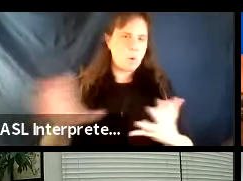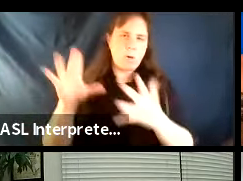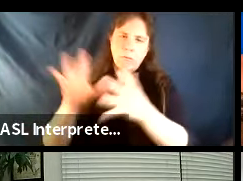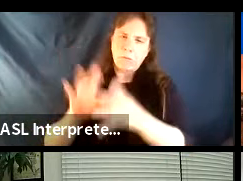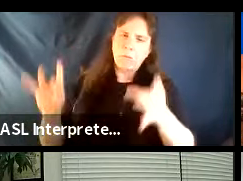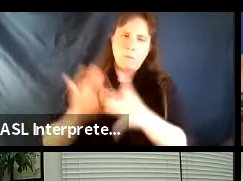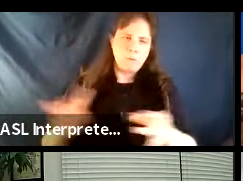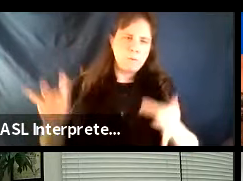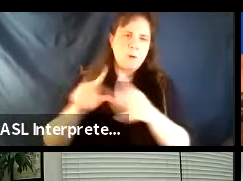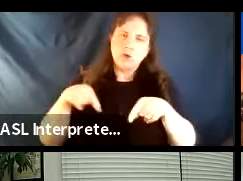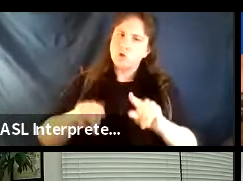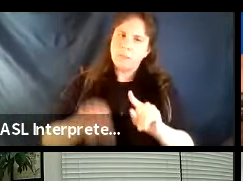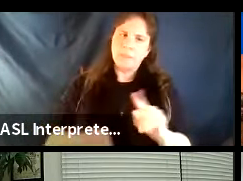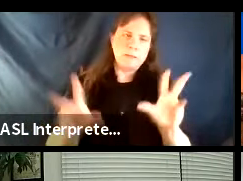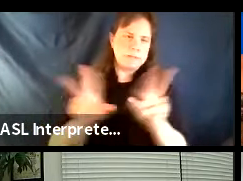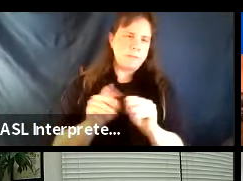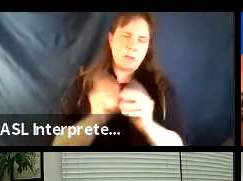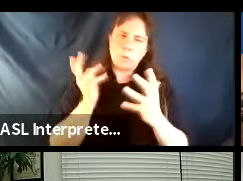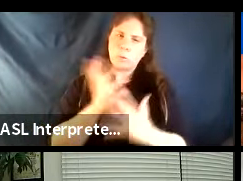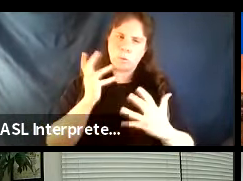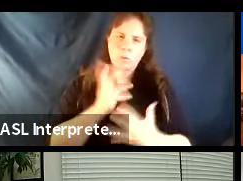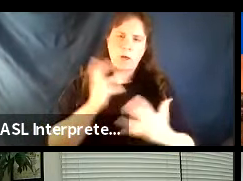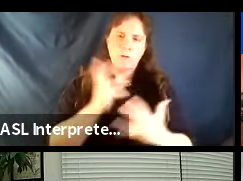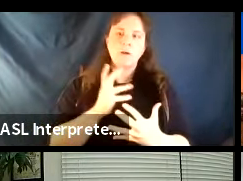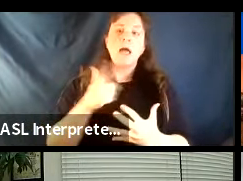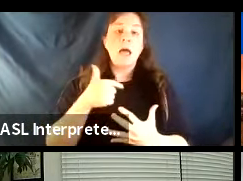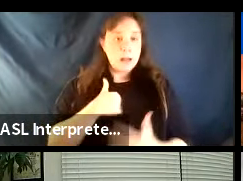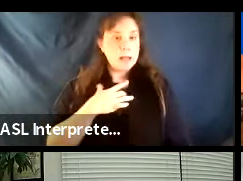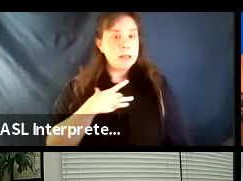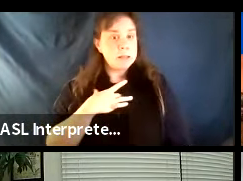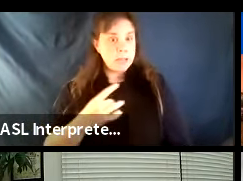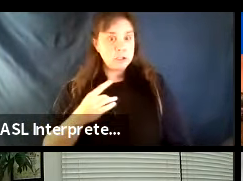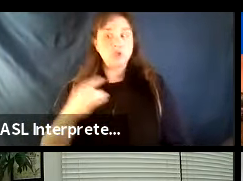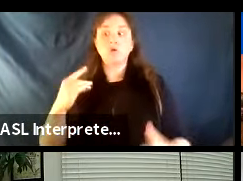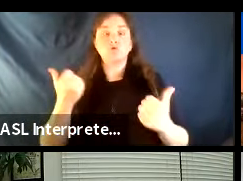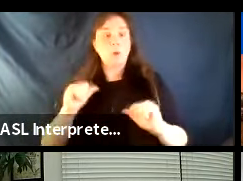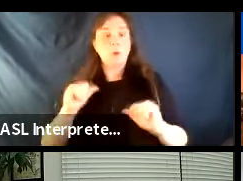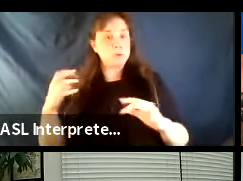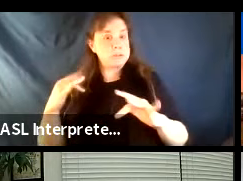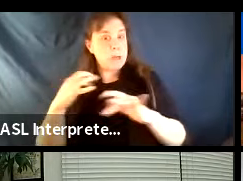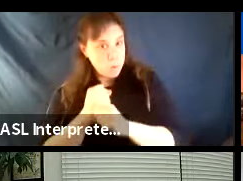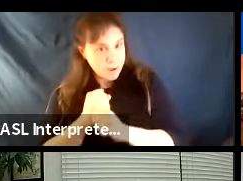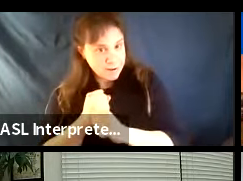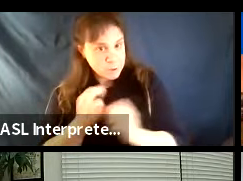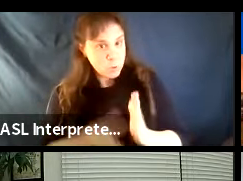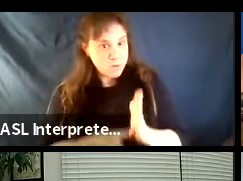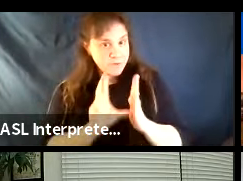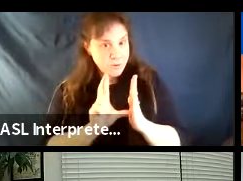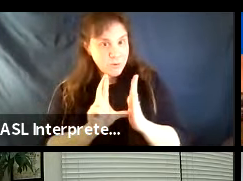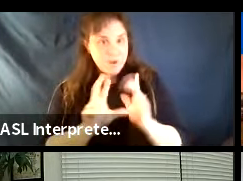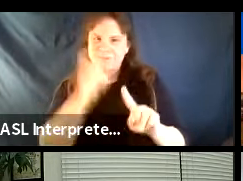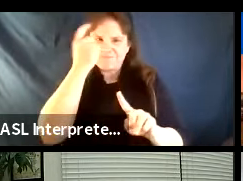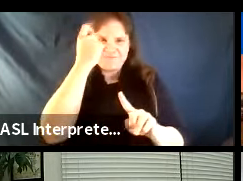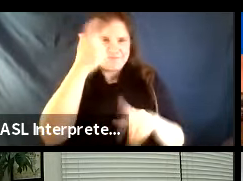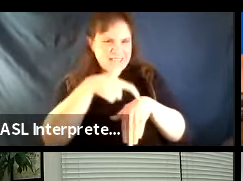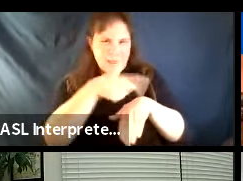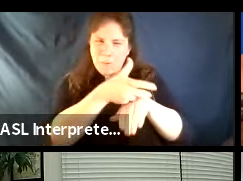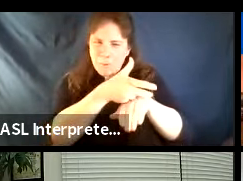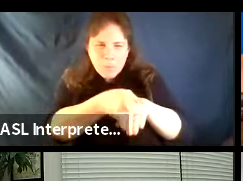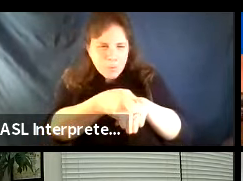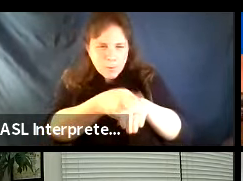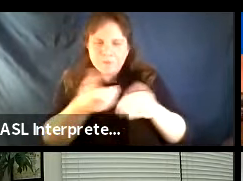meeting, and I like to summarize and reflect on what I've heard, but I recognize that we are coming to the end of